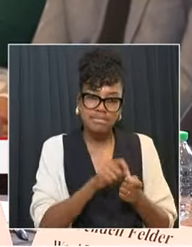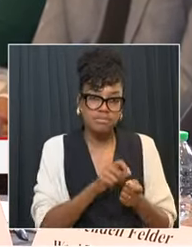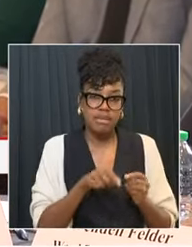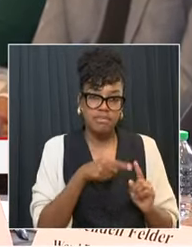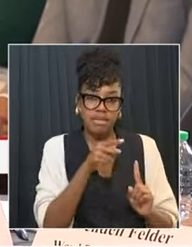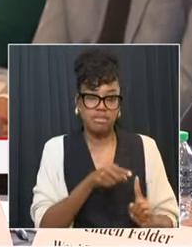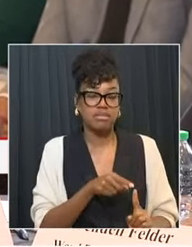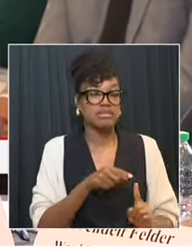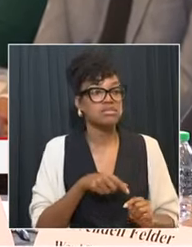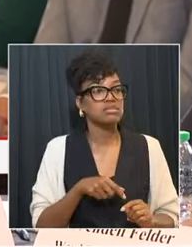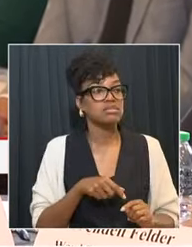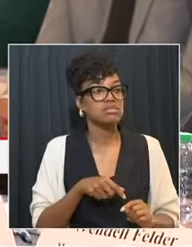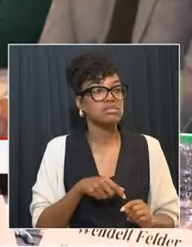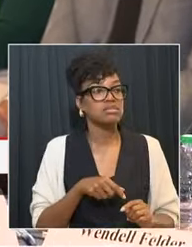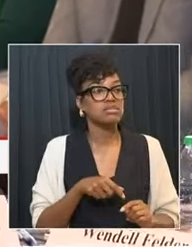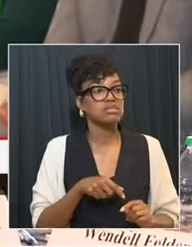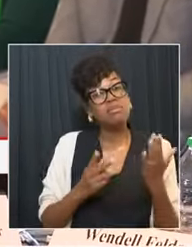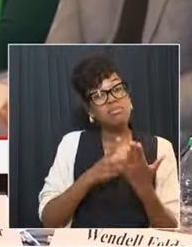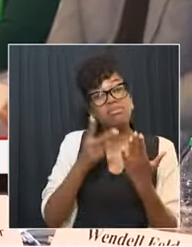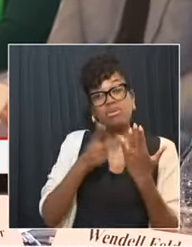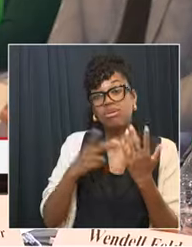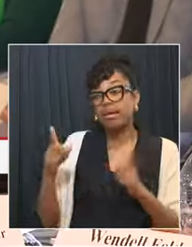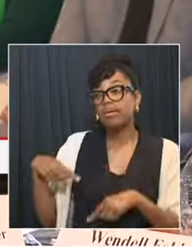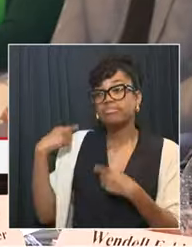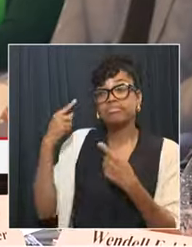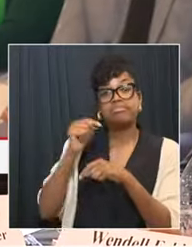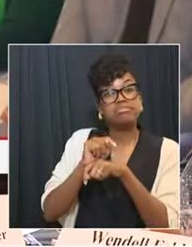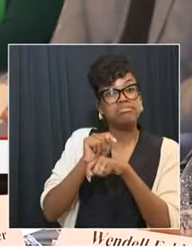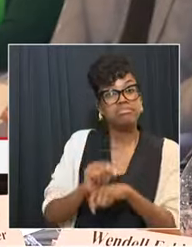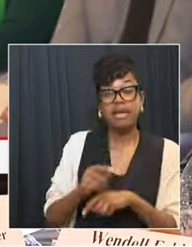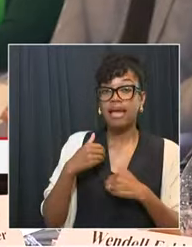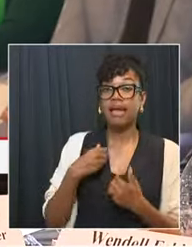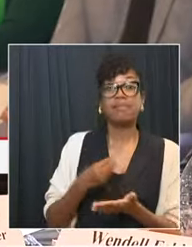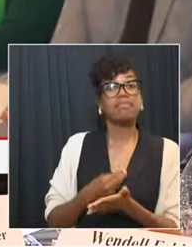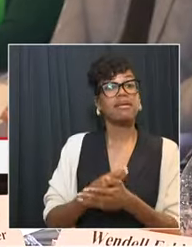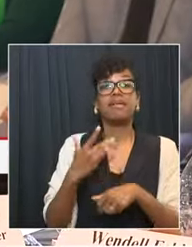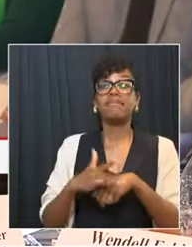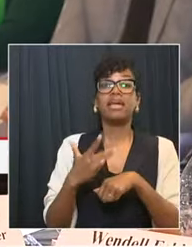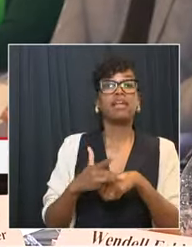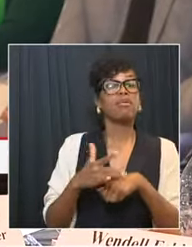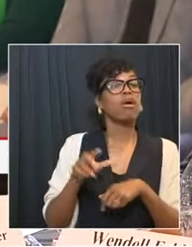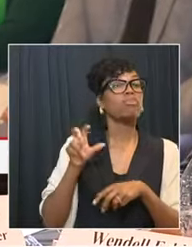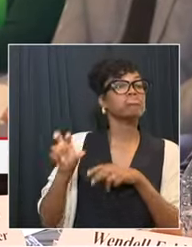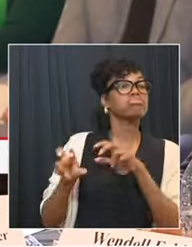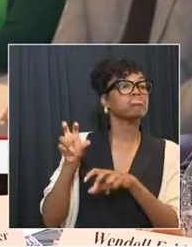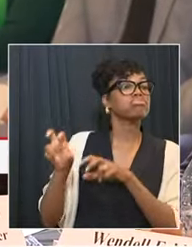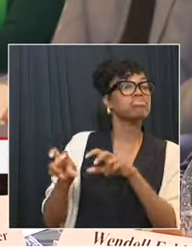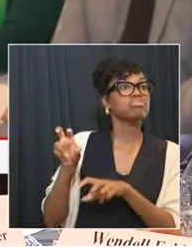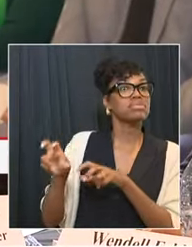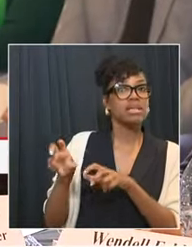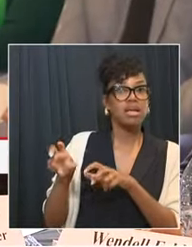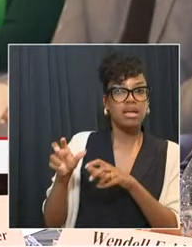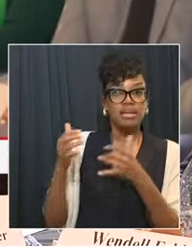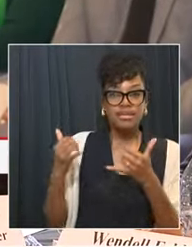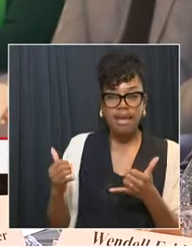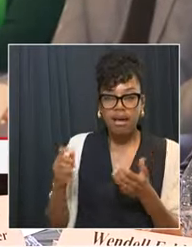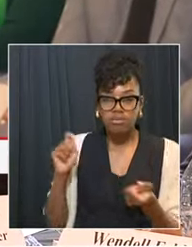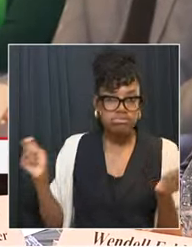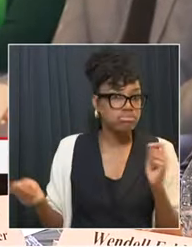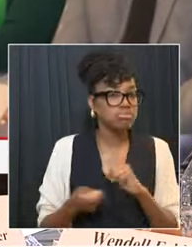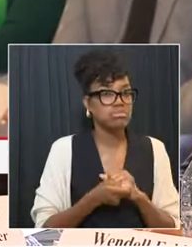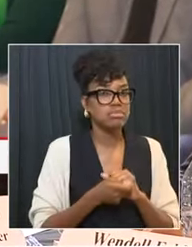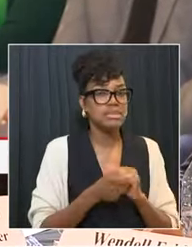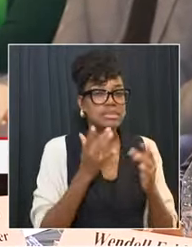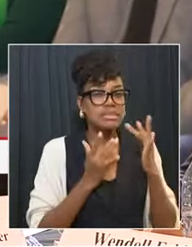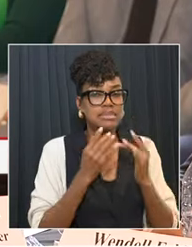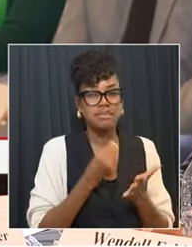programs that traditionally have had we've had the funding for, and now we don't. And so we have to make some very tough questions on